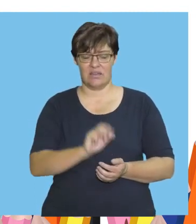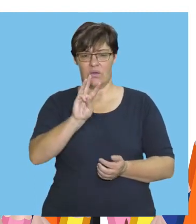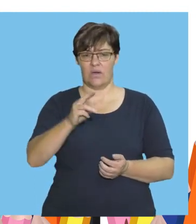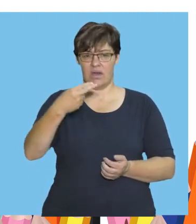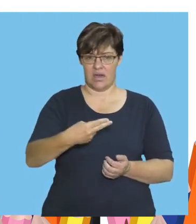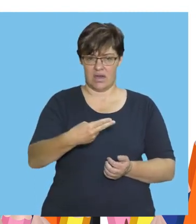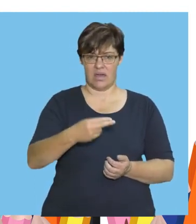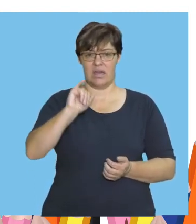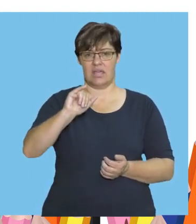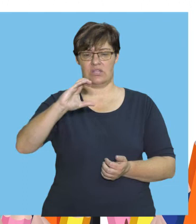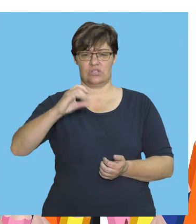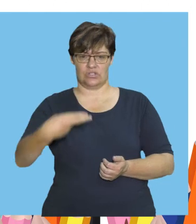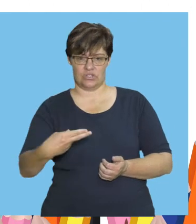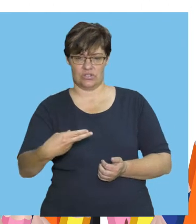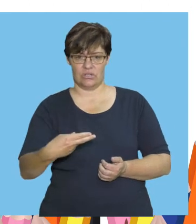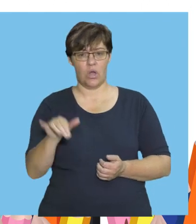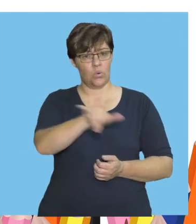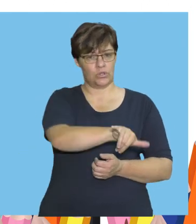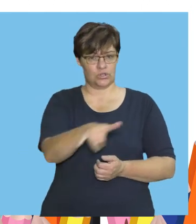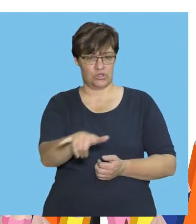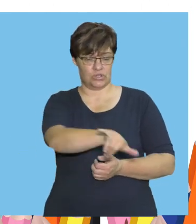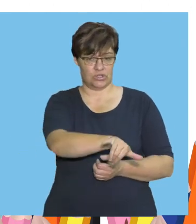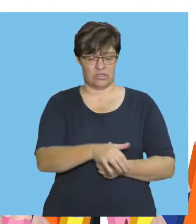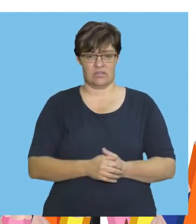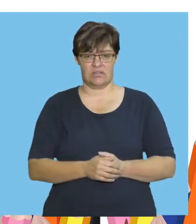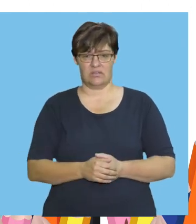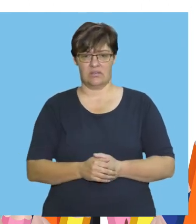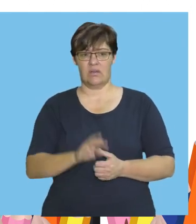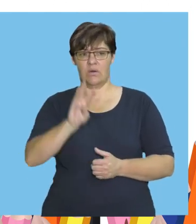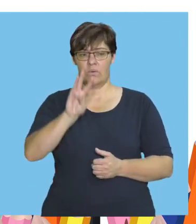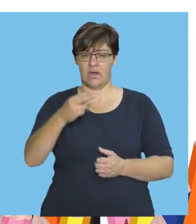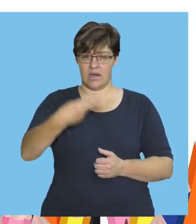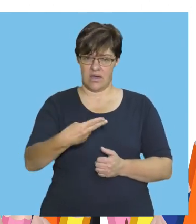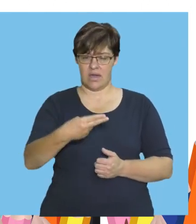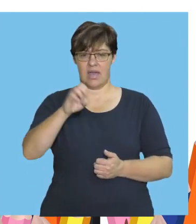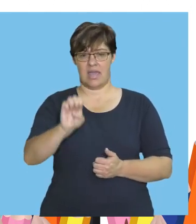Were, each. Which? Were,